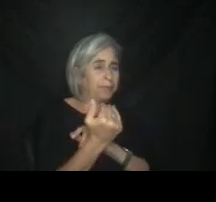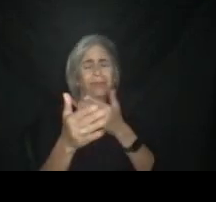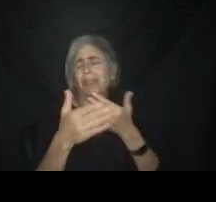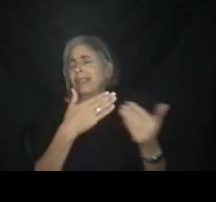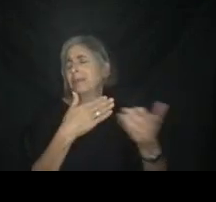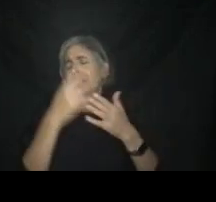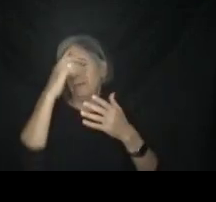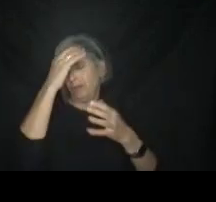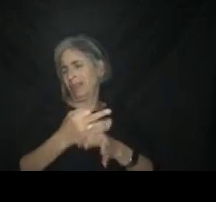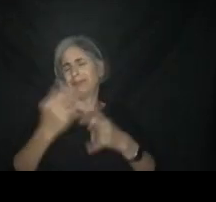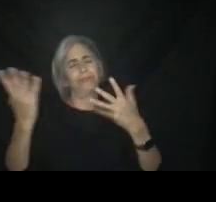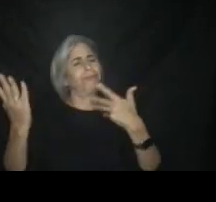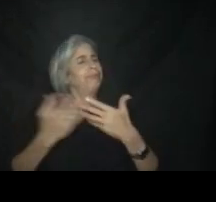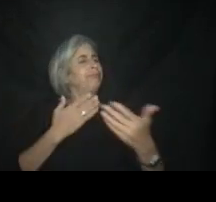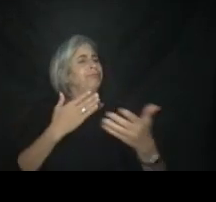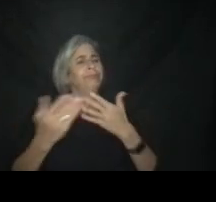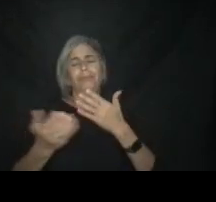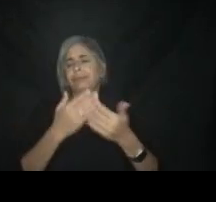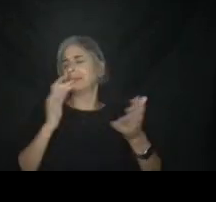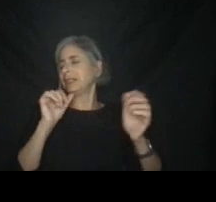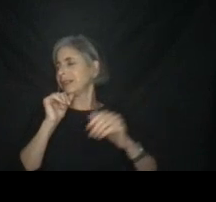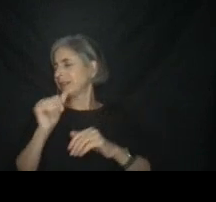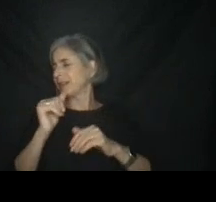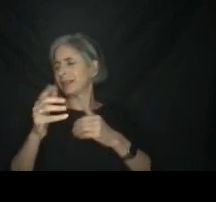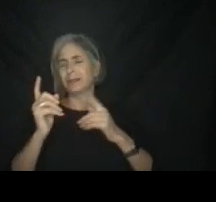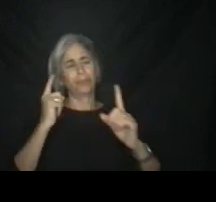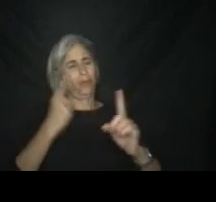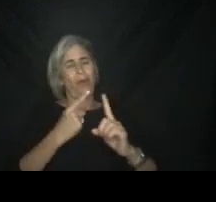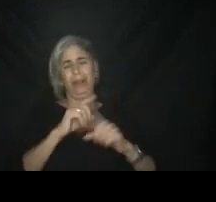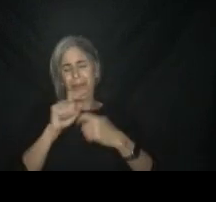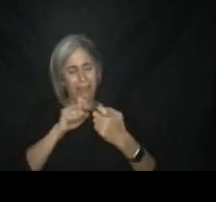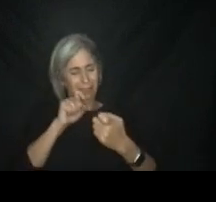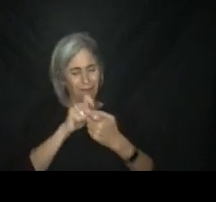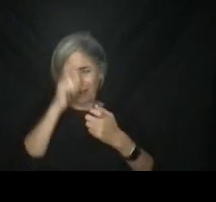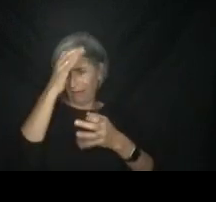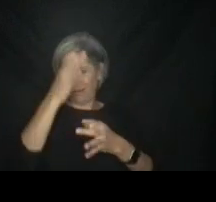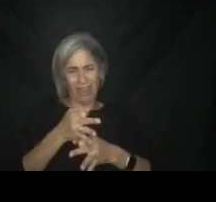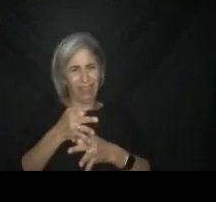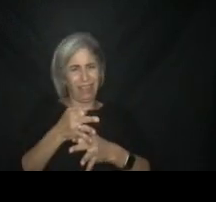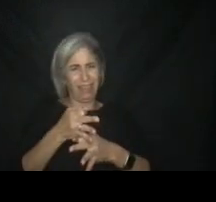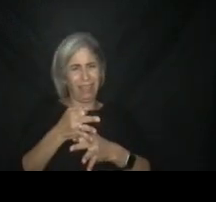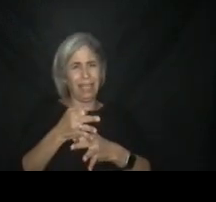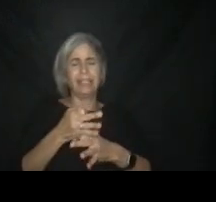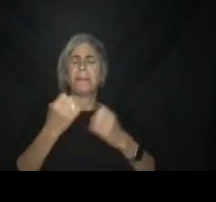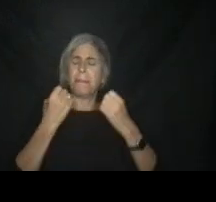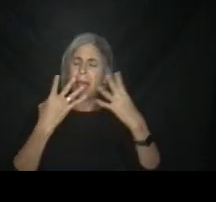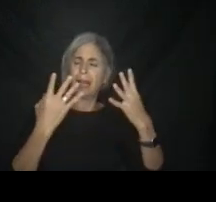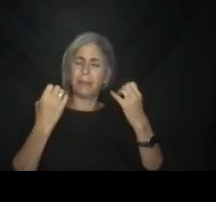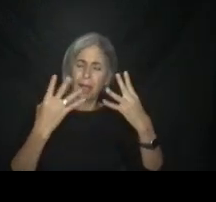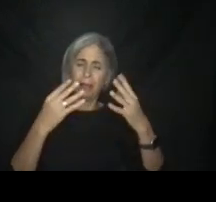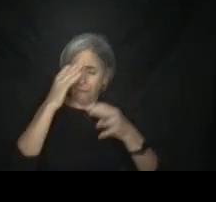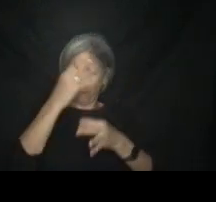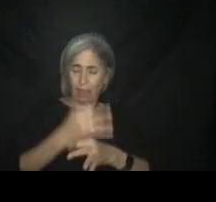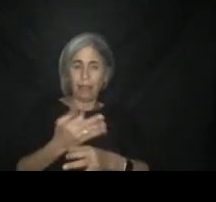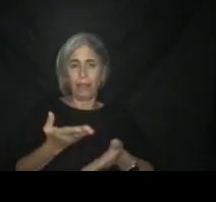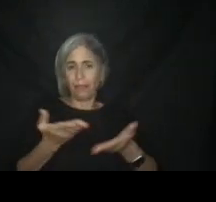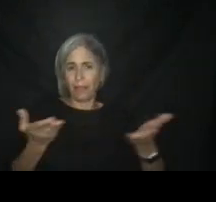faith. This isn't a specific faith thing. It's a multi-faith thing. So you could come out